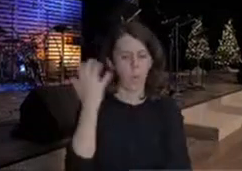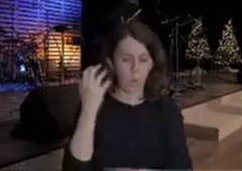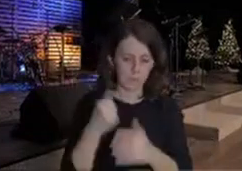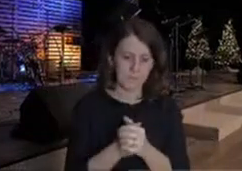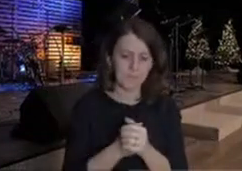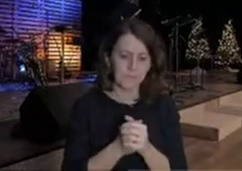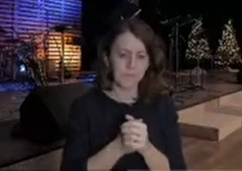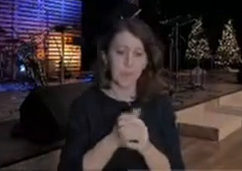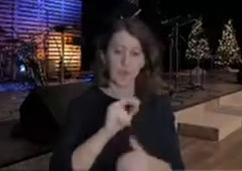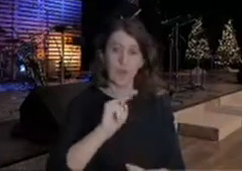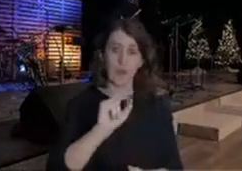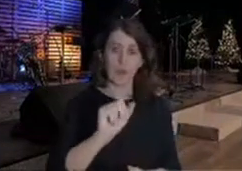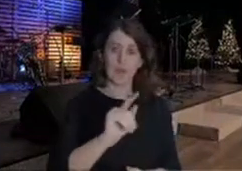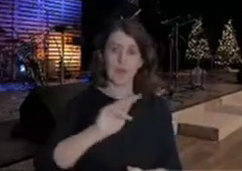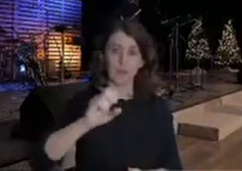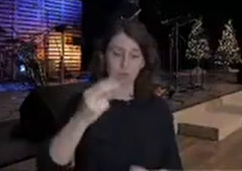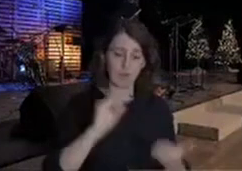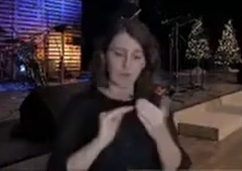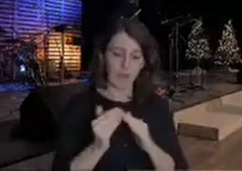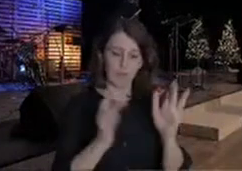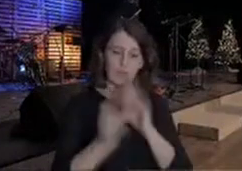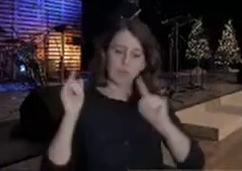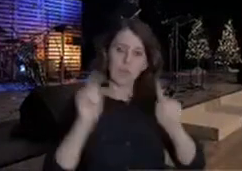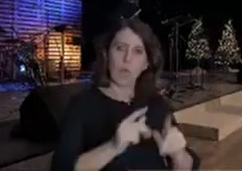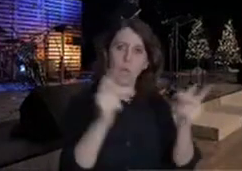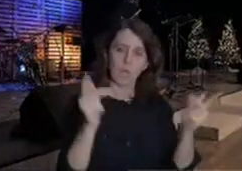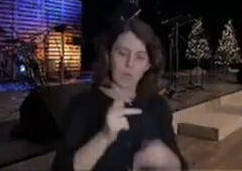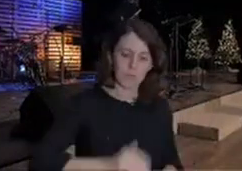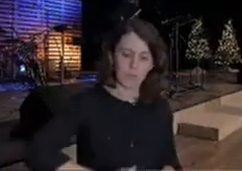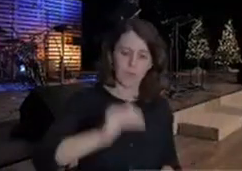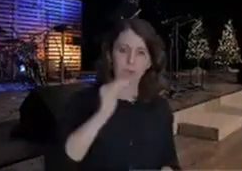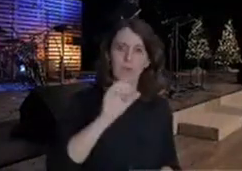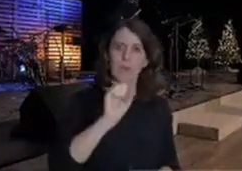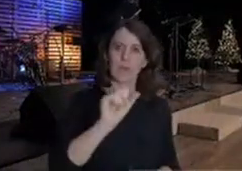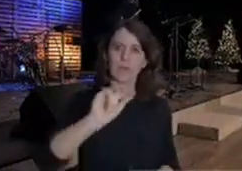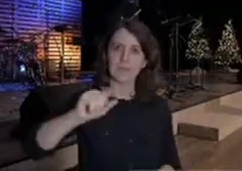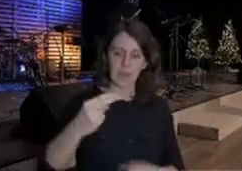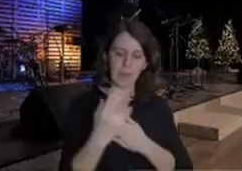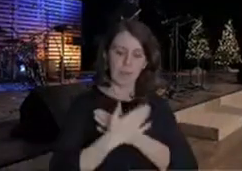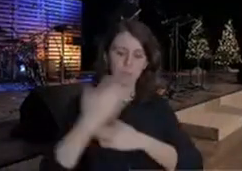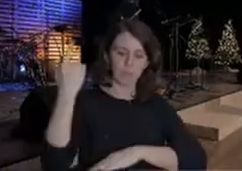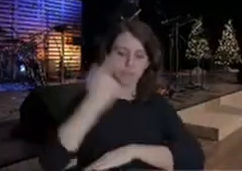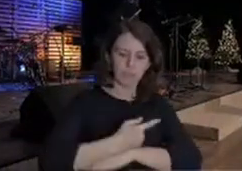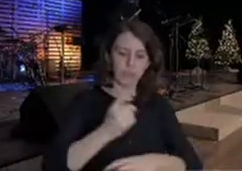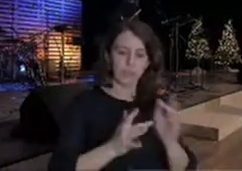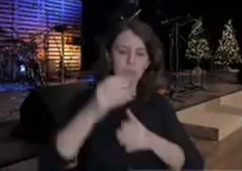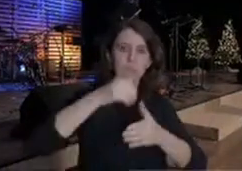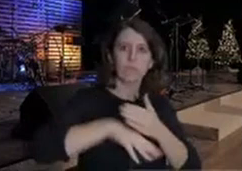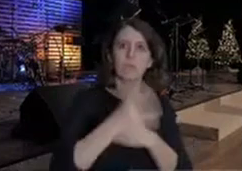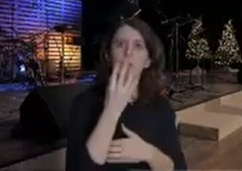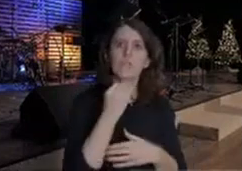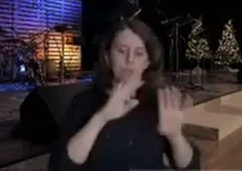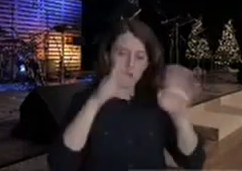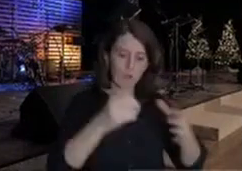and on the Sabbath day he went into the synagogue, as was his custom. He stood up to read, and the scroll of the prophet Isaiah was